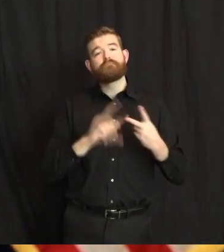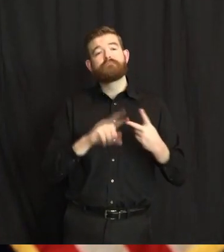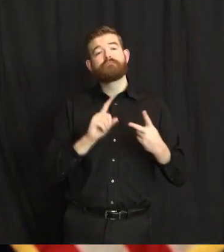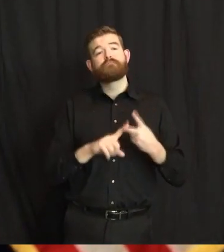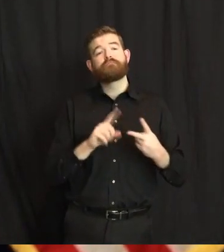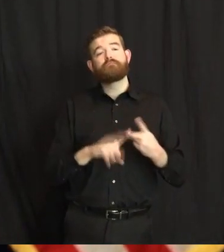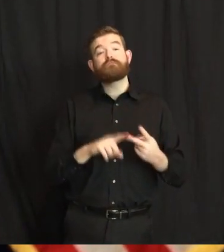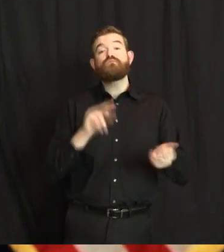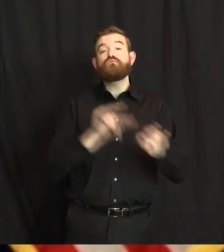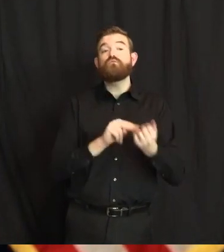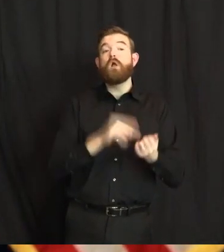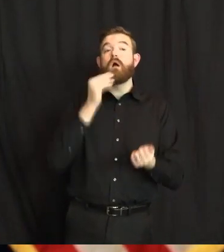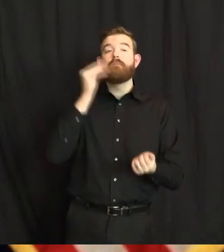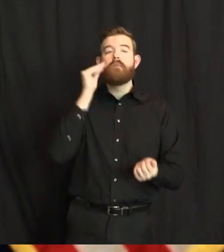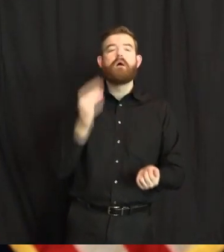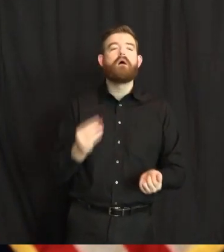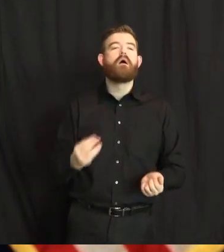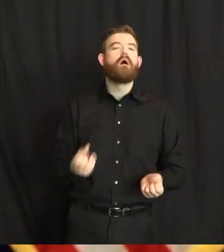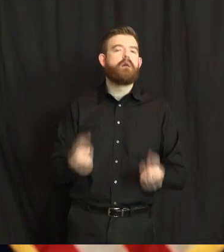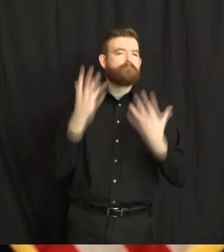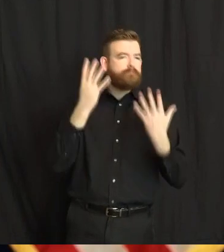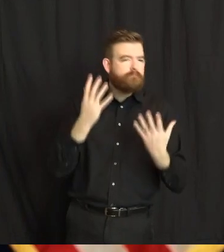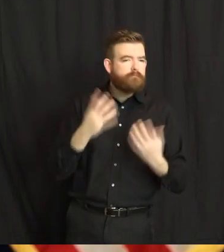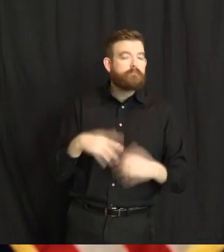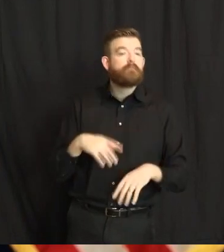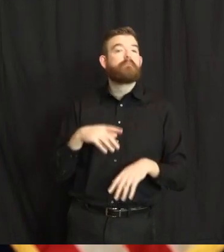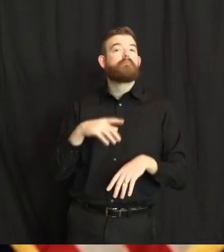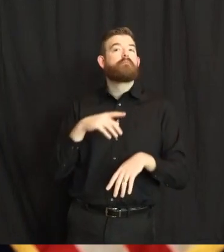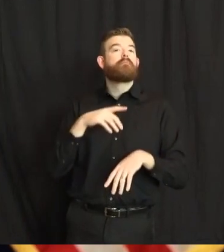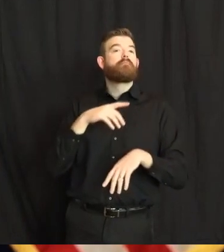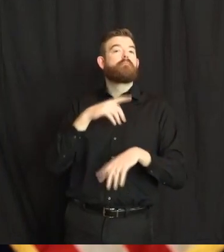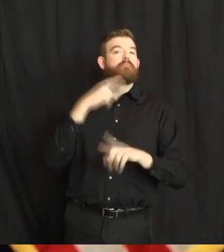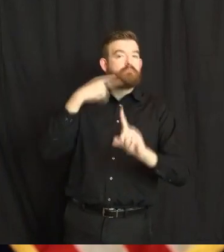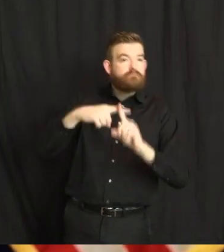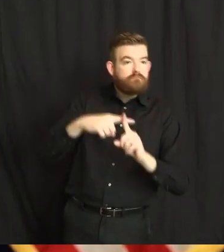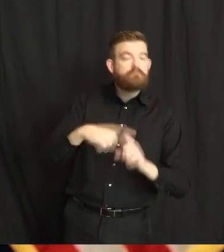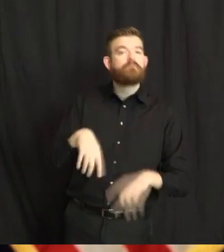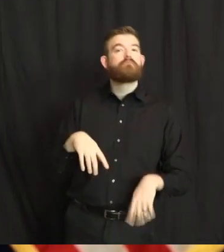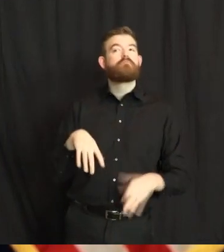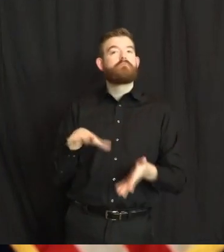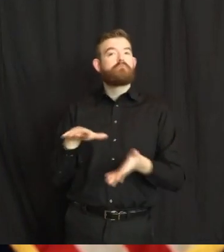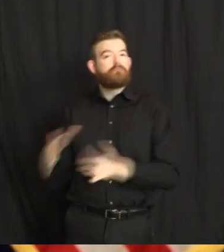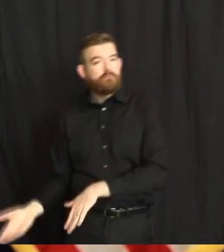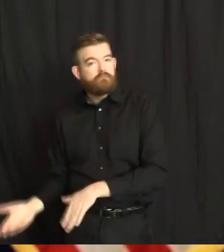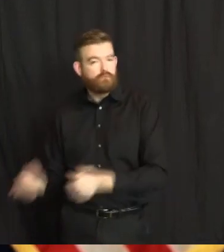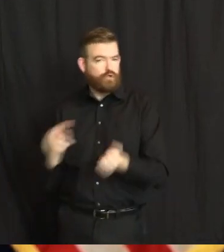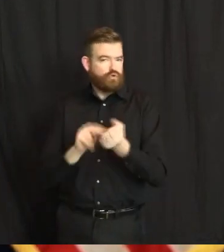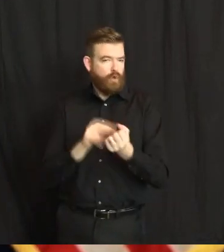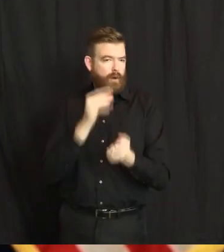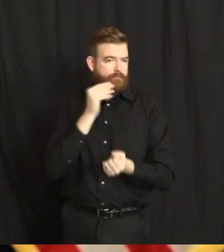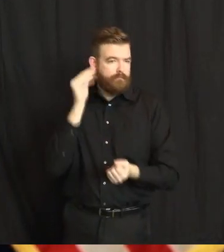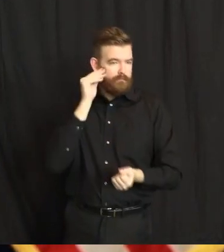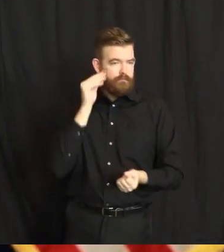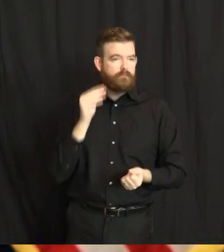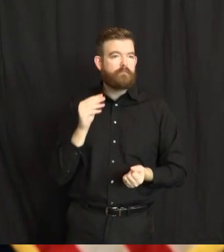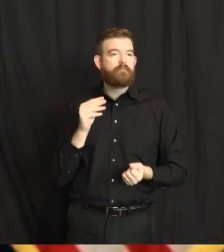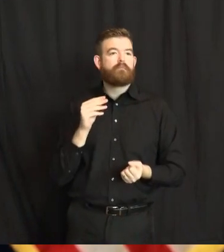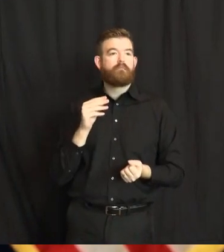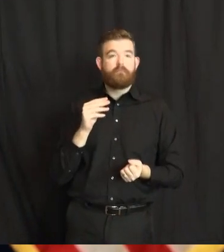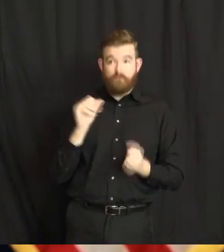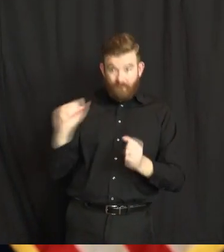day? Finally, you've identified the veterans' homes and the number of cases and deaths for both employees and